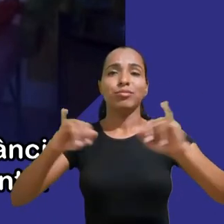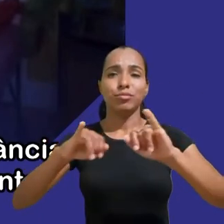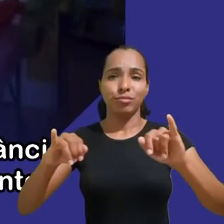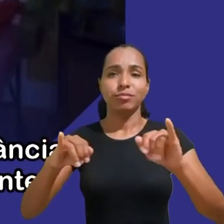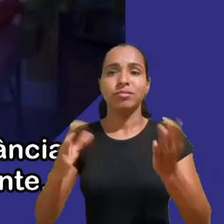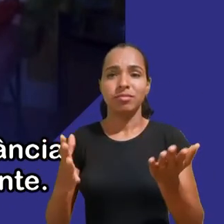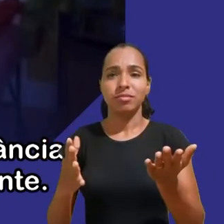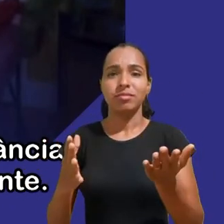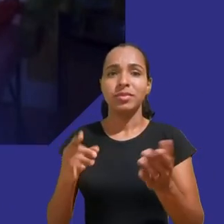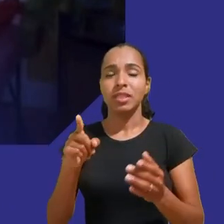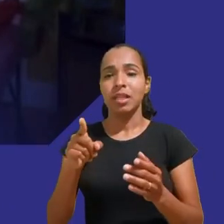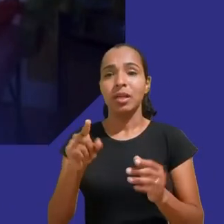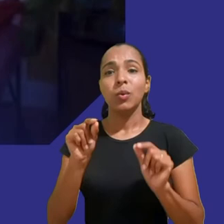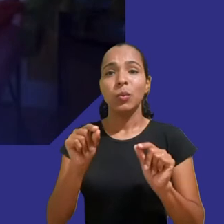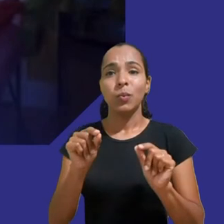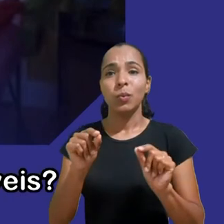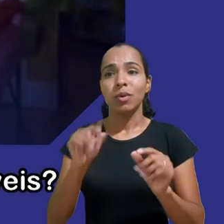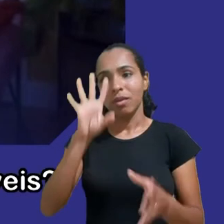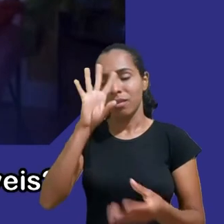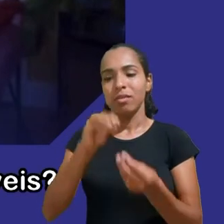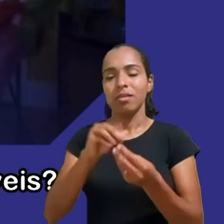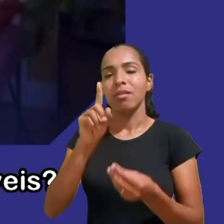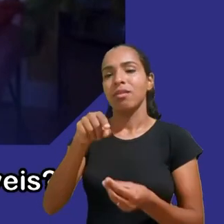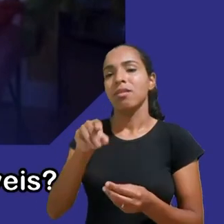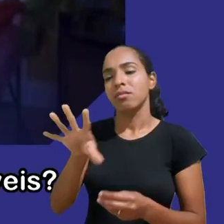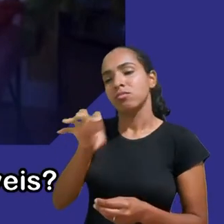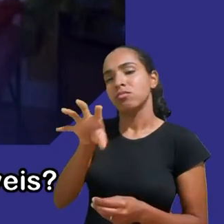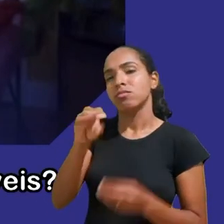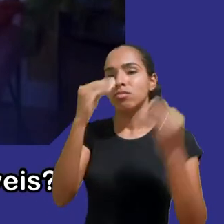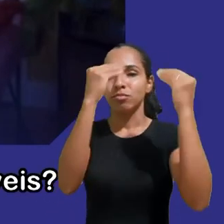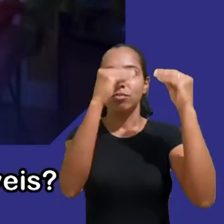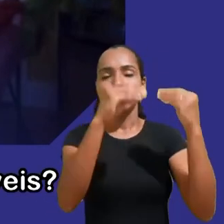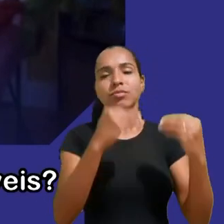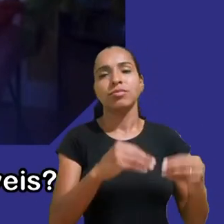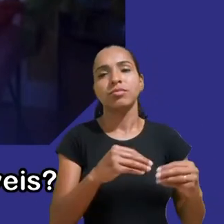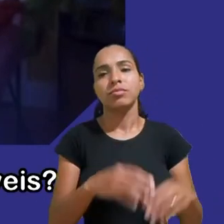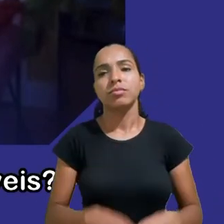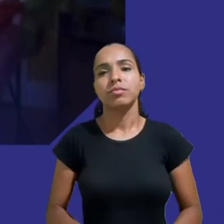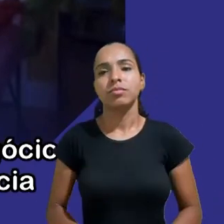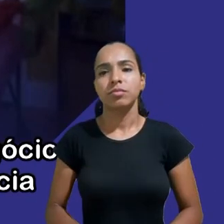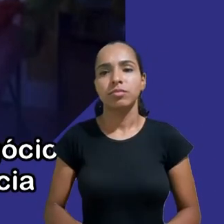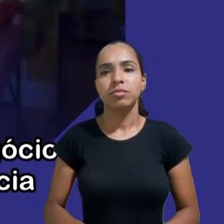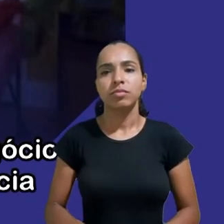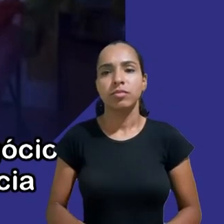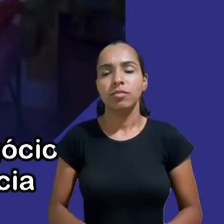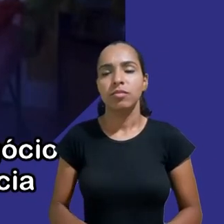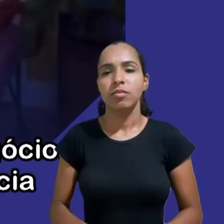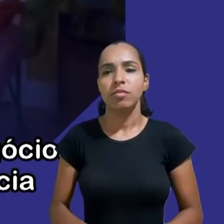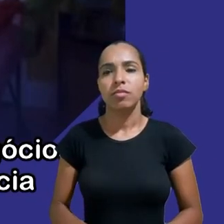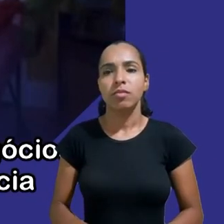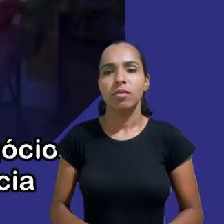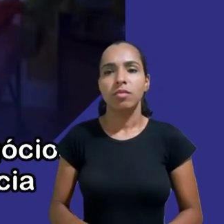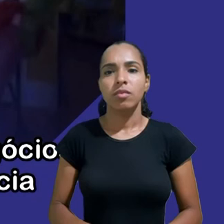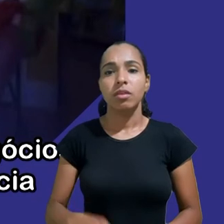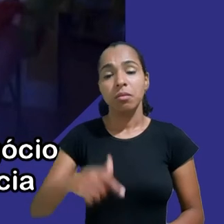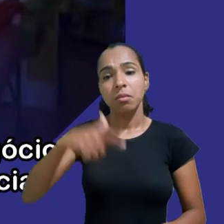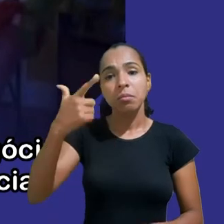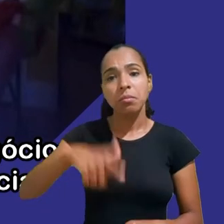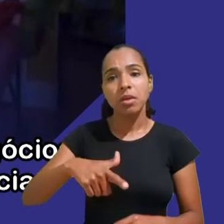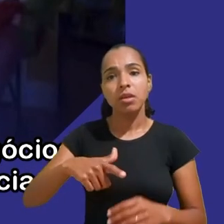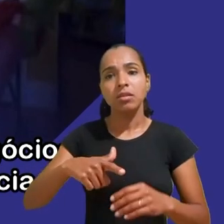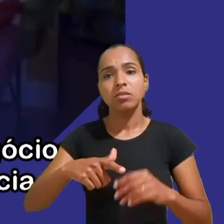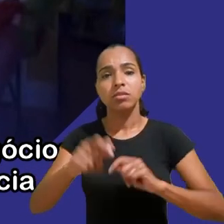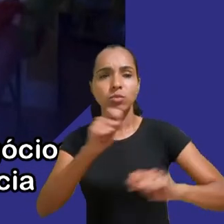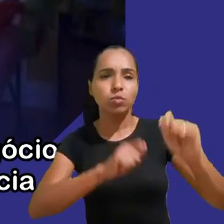absolutely so concerning so what are some other business models right we've talked about how the surveillance